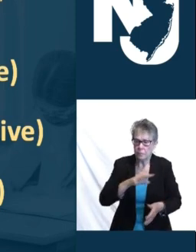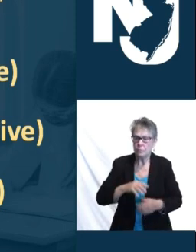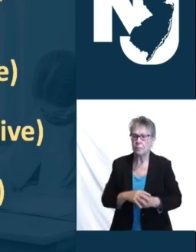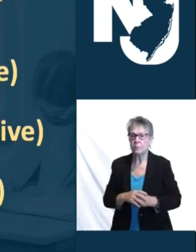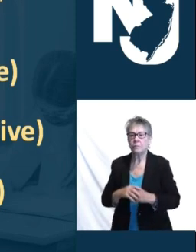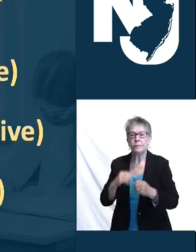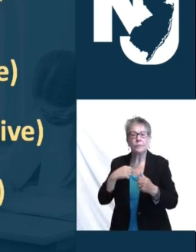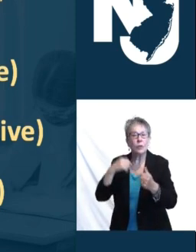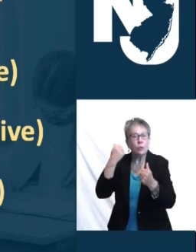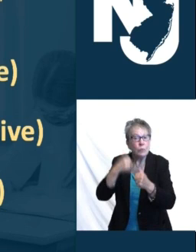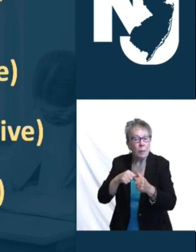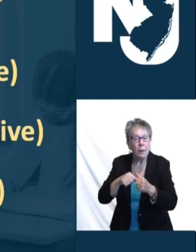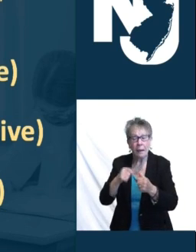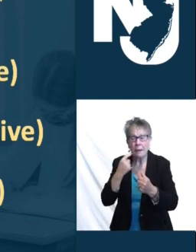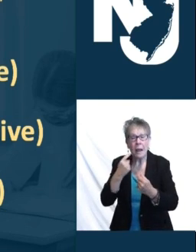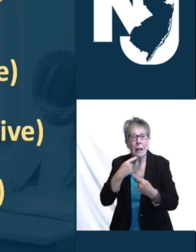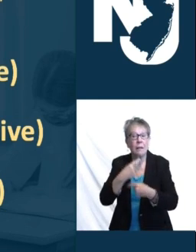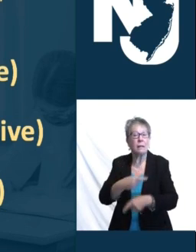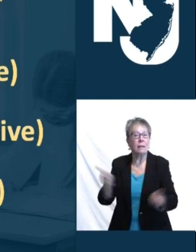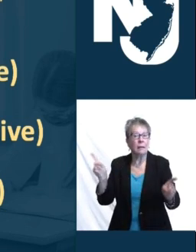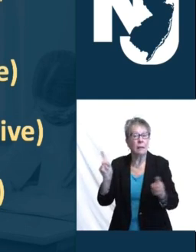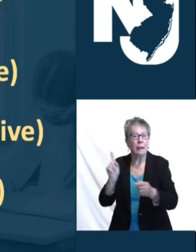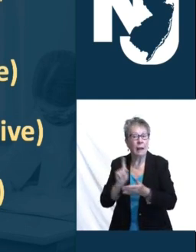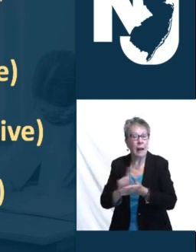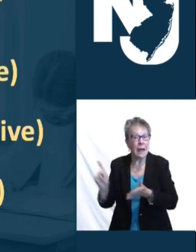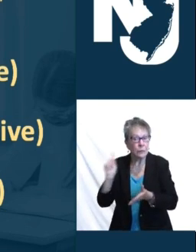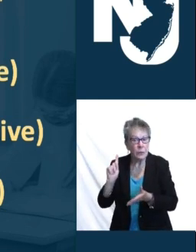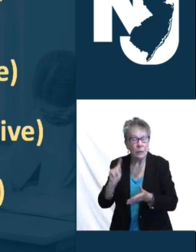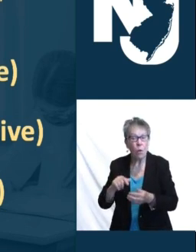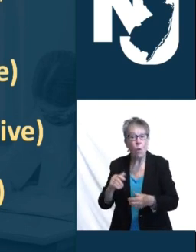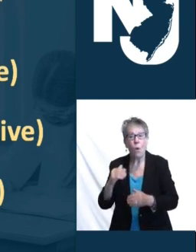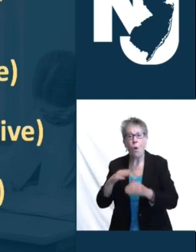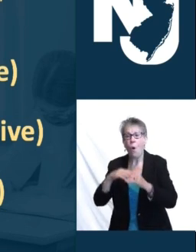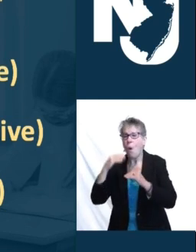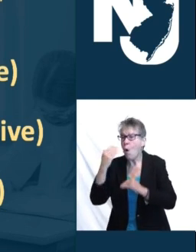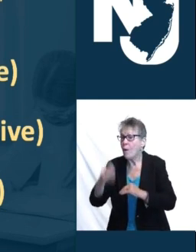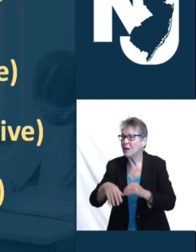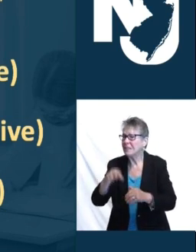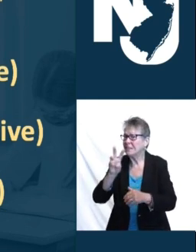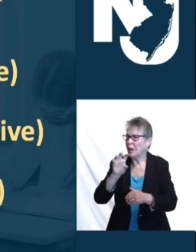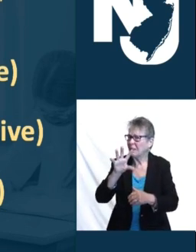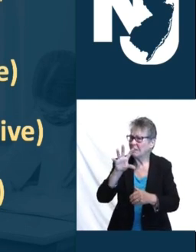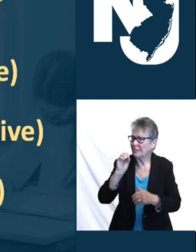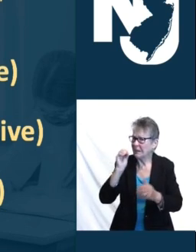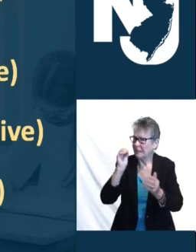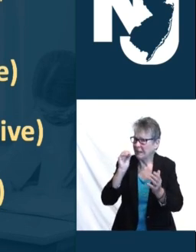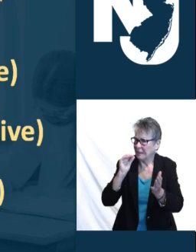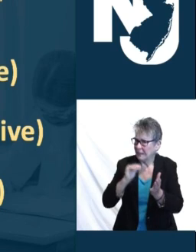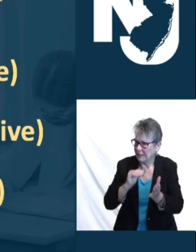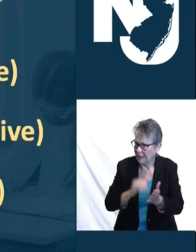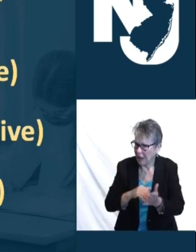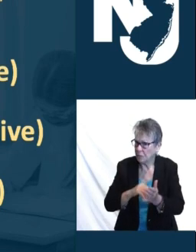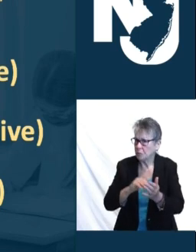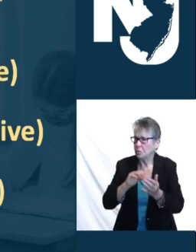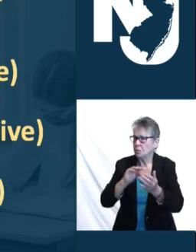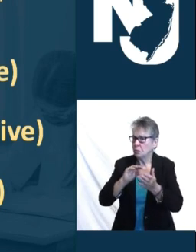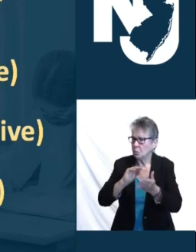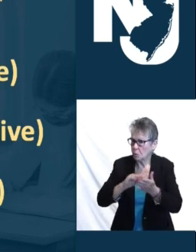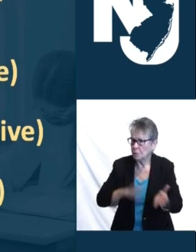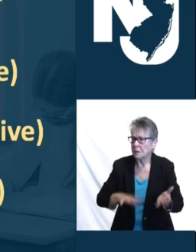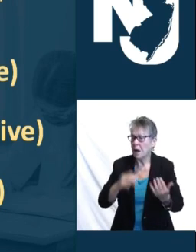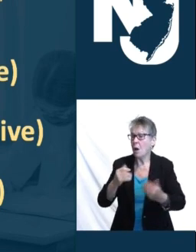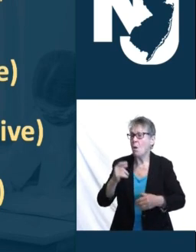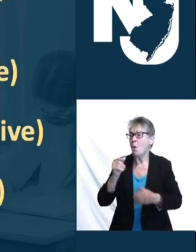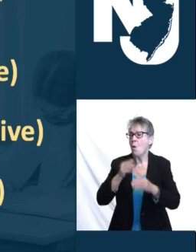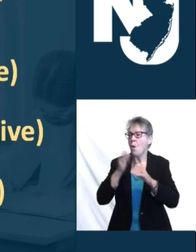today. There are more than 3,500 schools serving roughly 1.5 million students statewide.